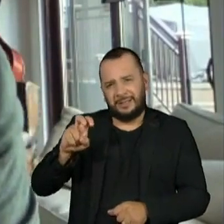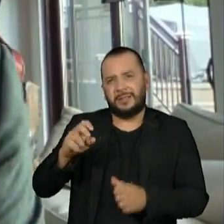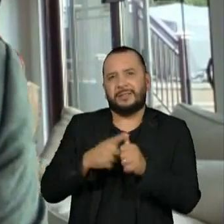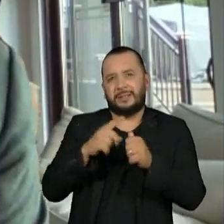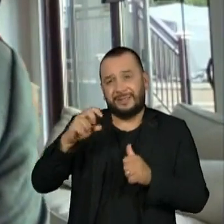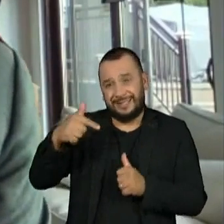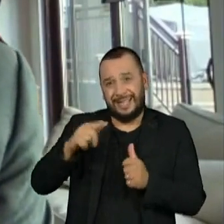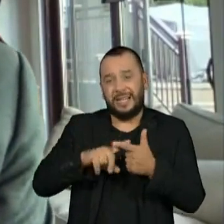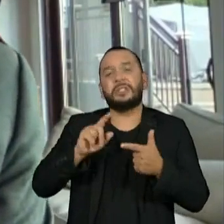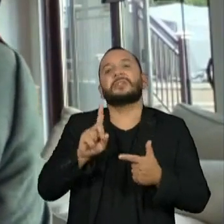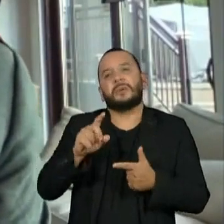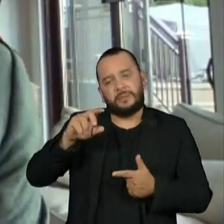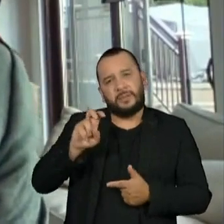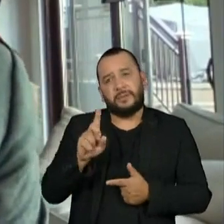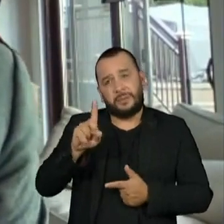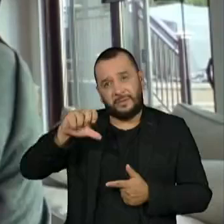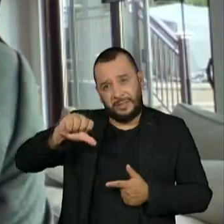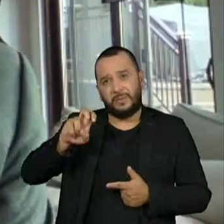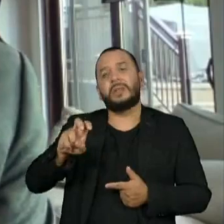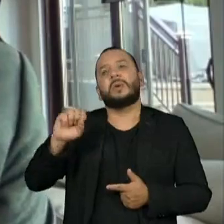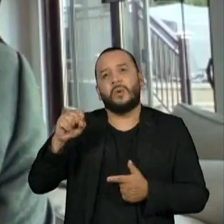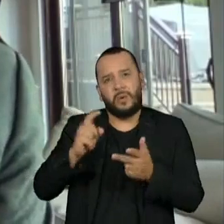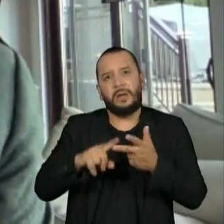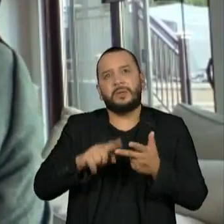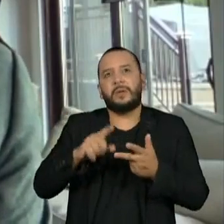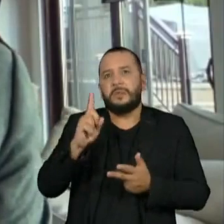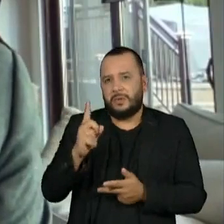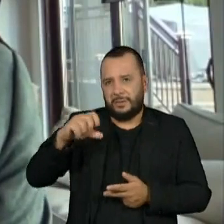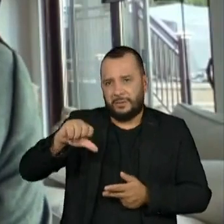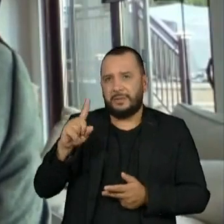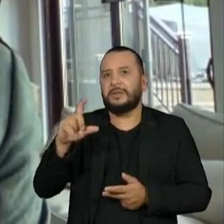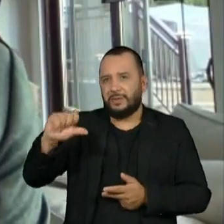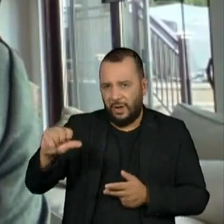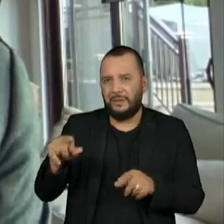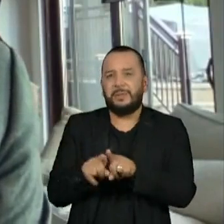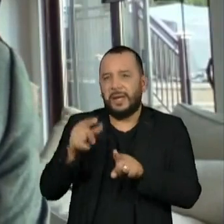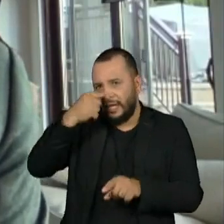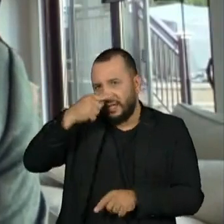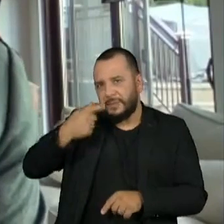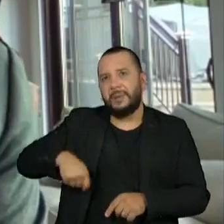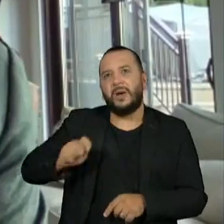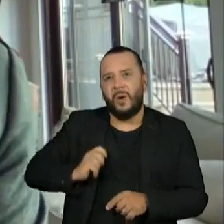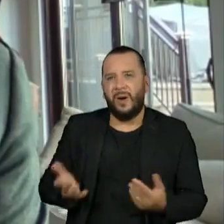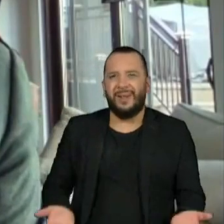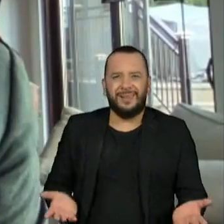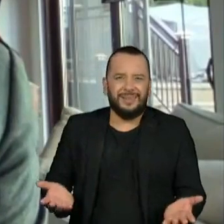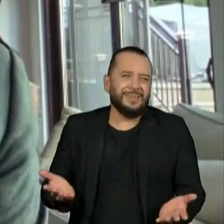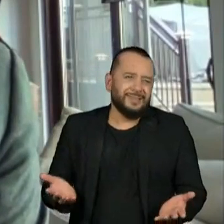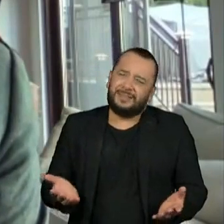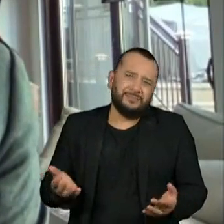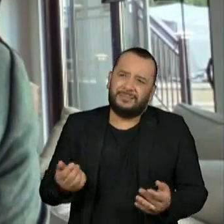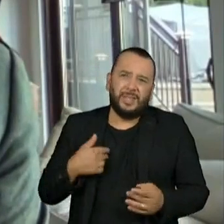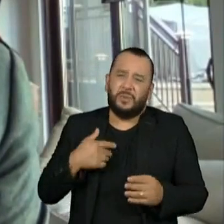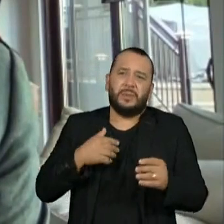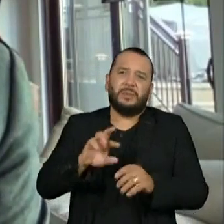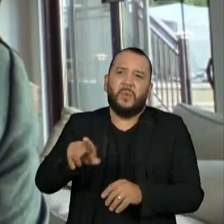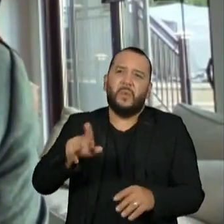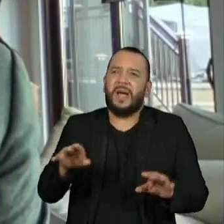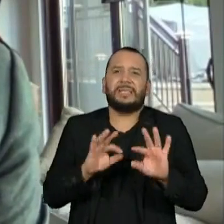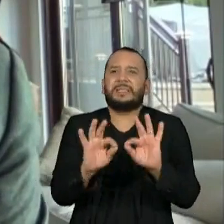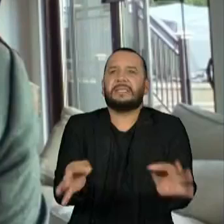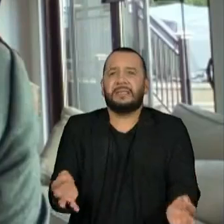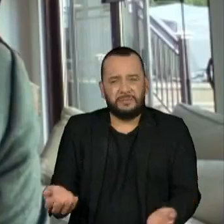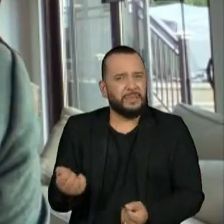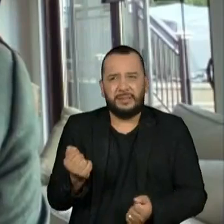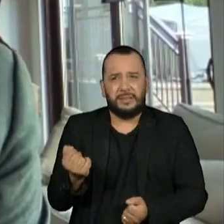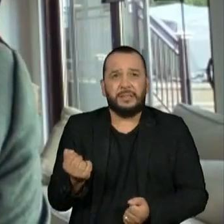Asian flu. It did very badly in 1918-19 with the Spanish flu. So let's not make it too simple a story. By